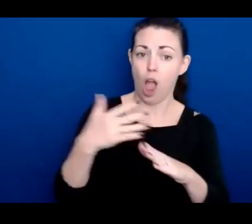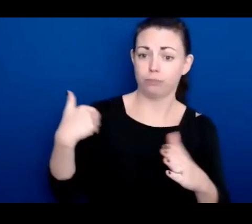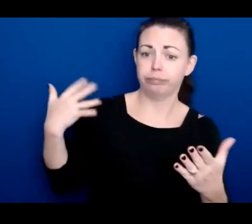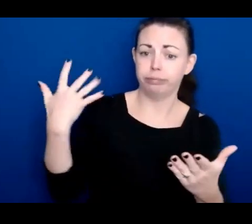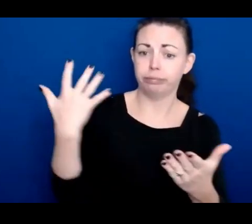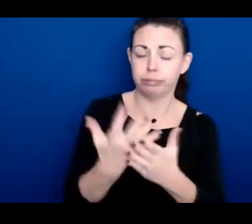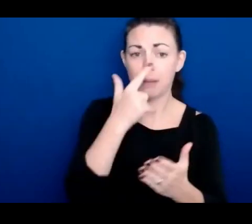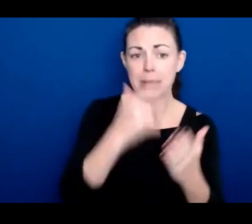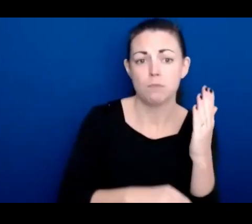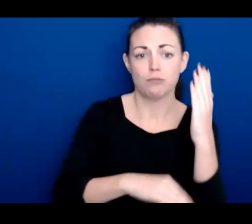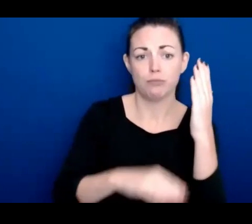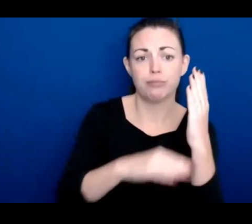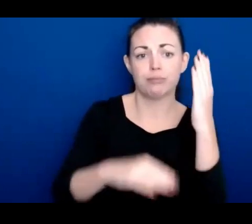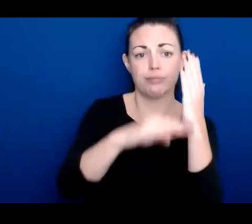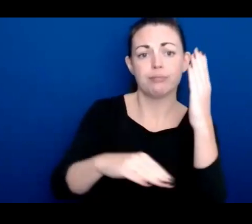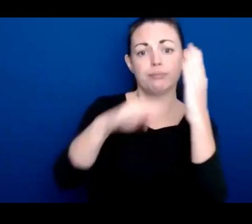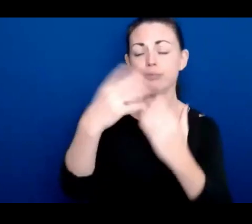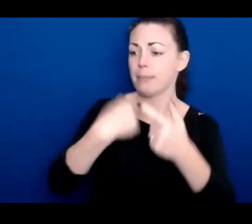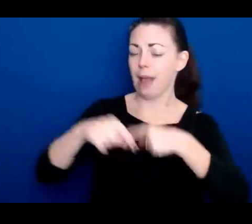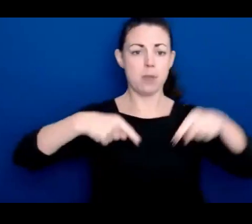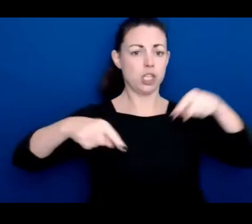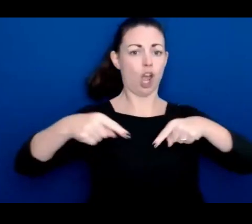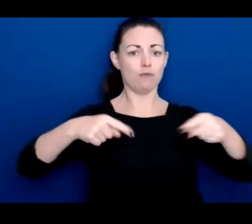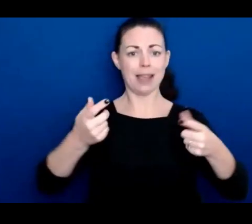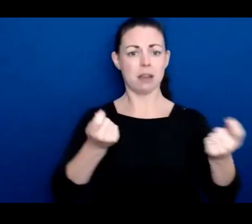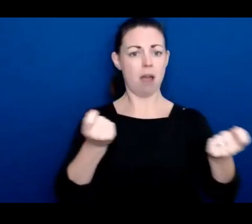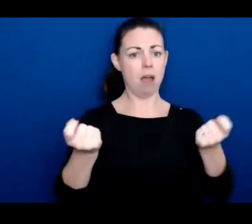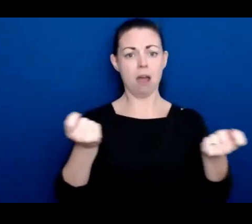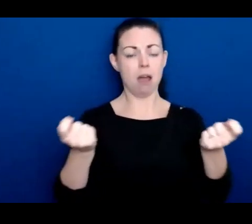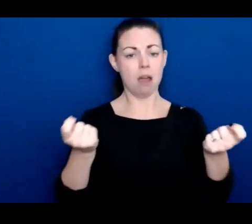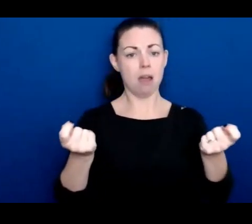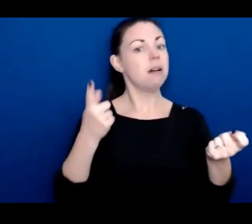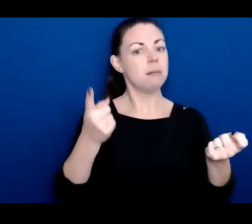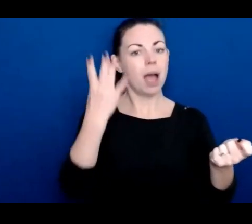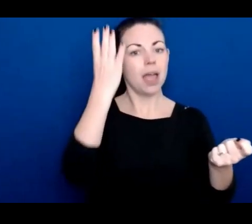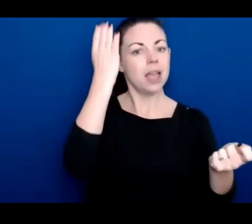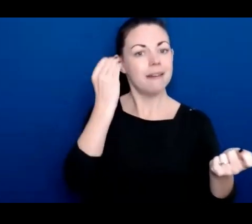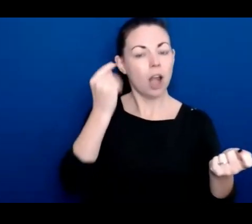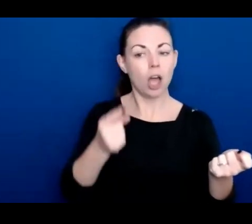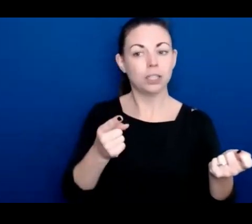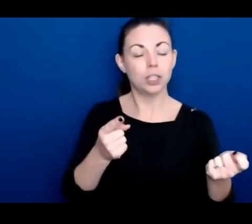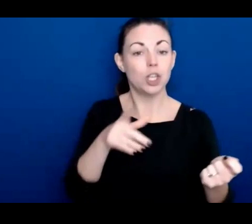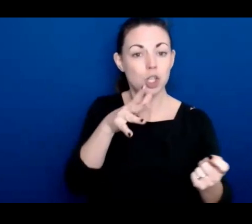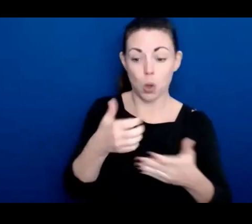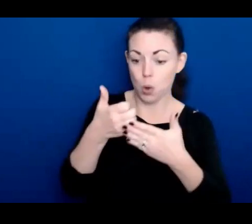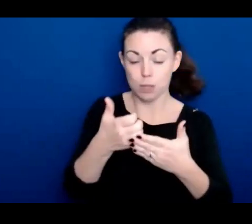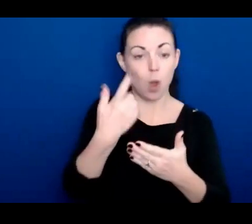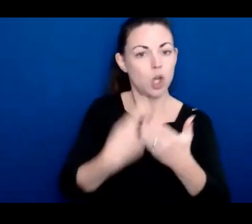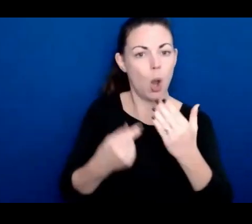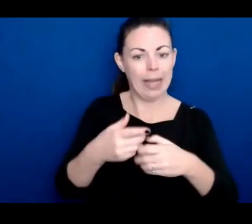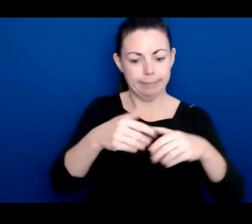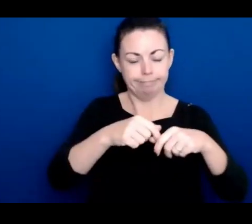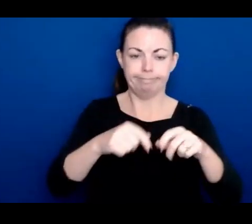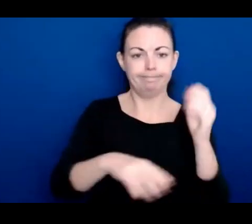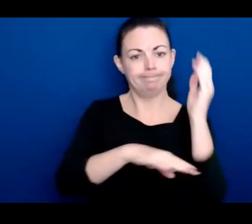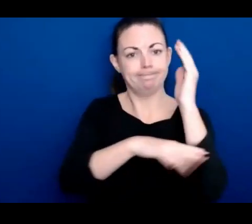may get to director level, etc. And everybody needs support. It's not just, you know, the people who are the general employees. We need to